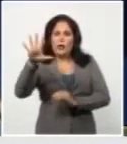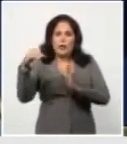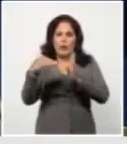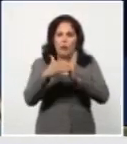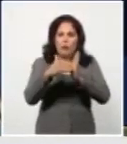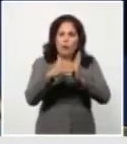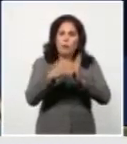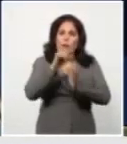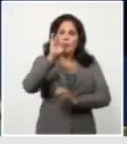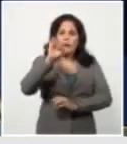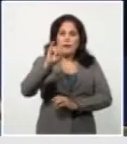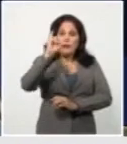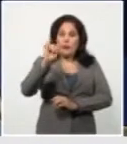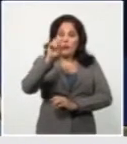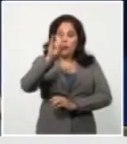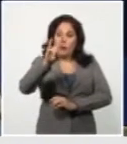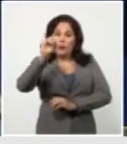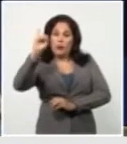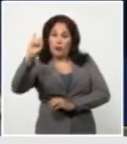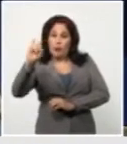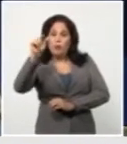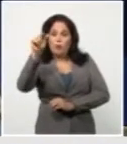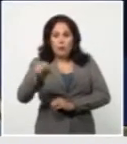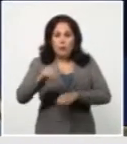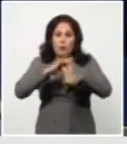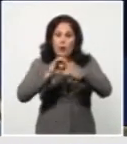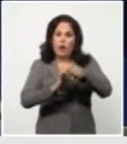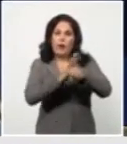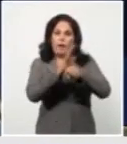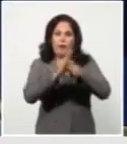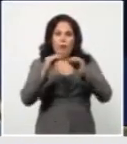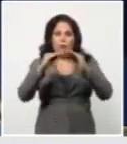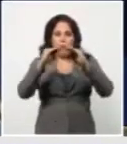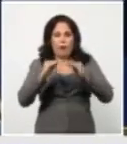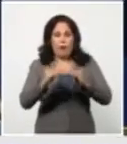645,771 cases, and Russia with